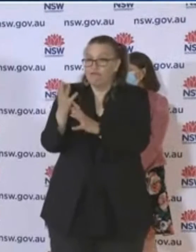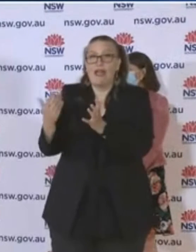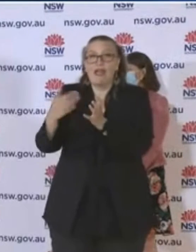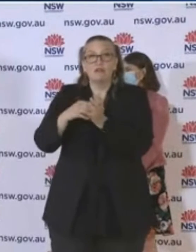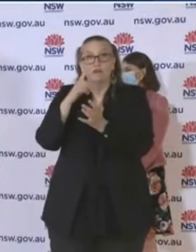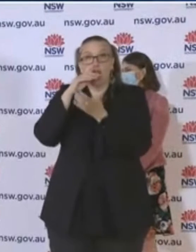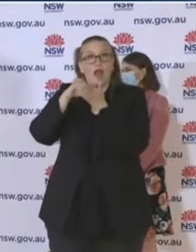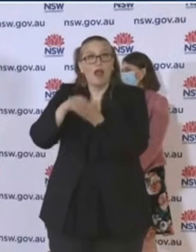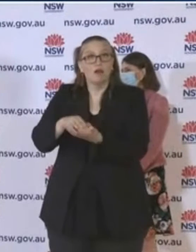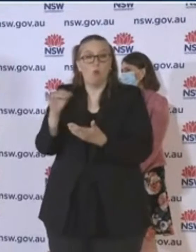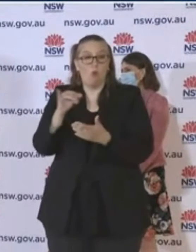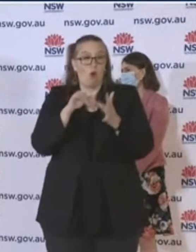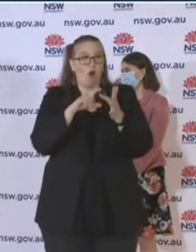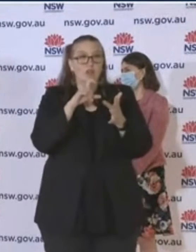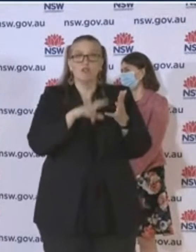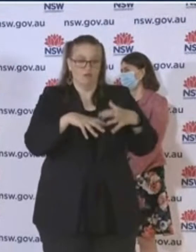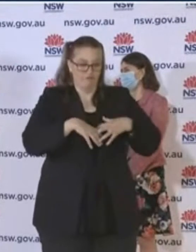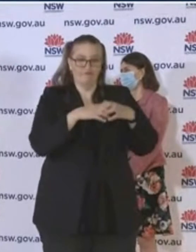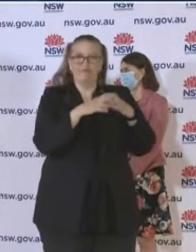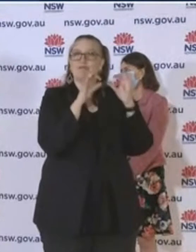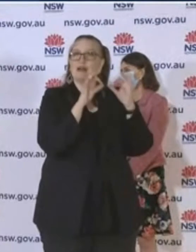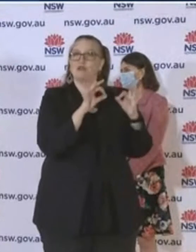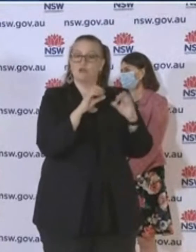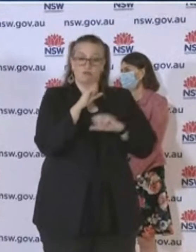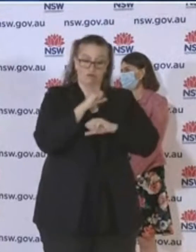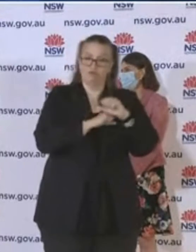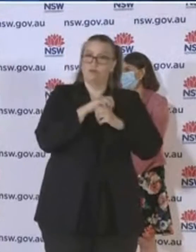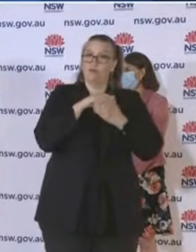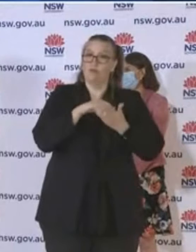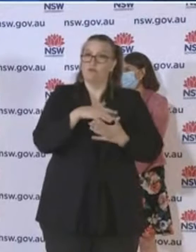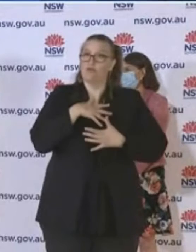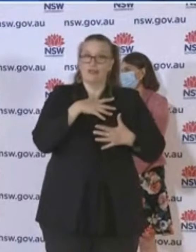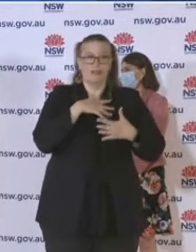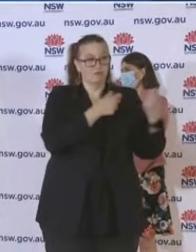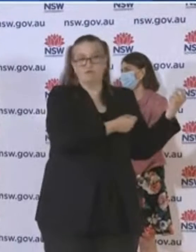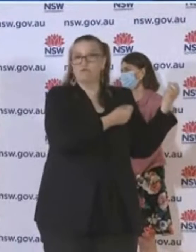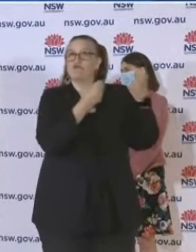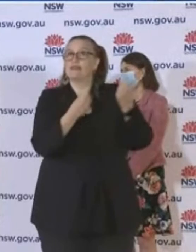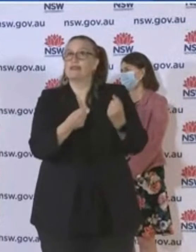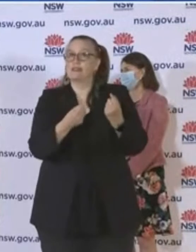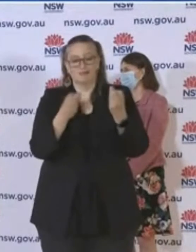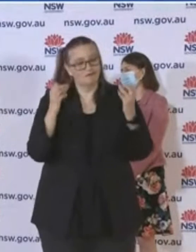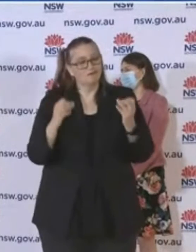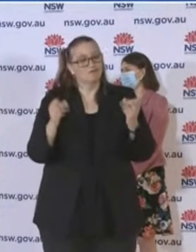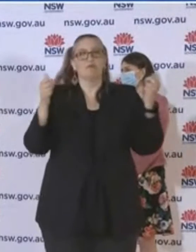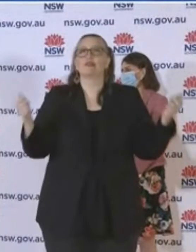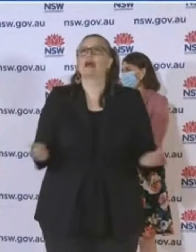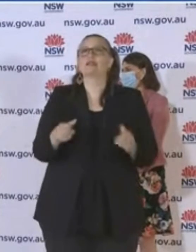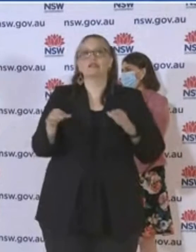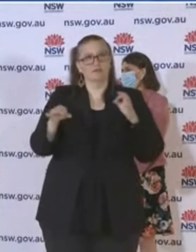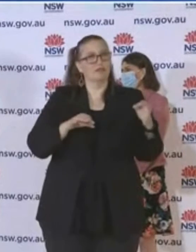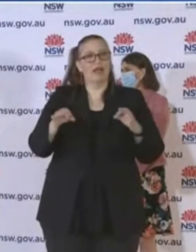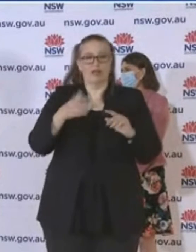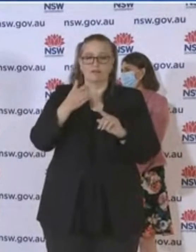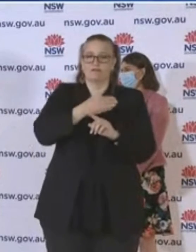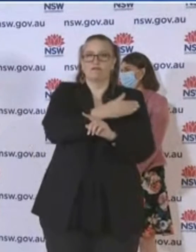hospital, and additional ventilators and so on put in place. So there's extensive planning being done at the state level and local level to